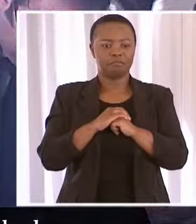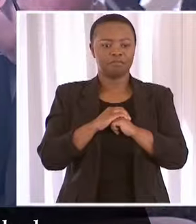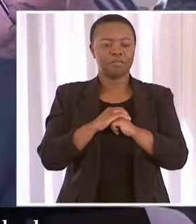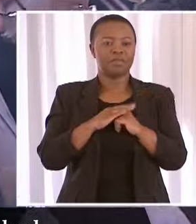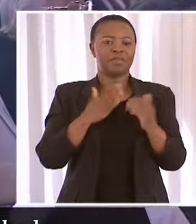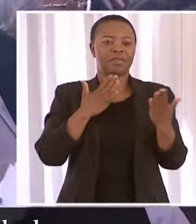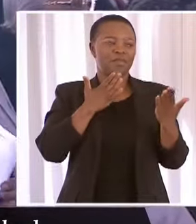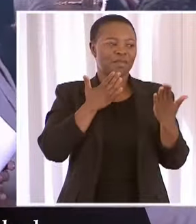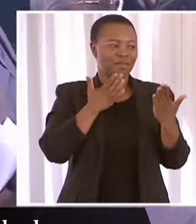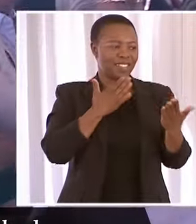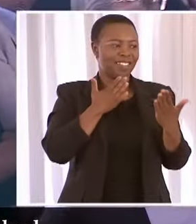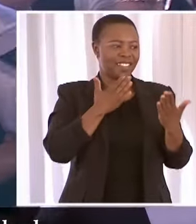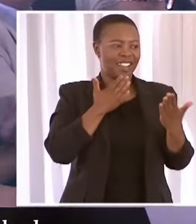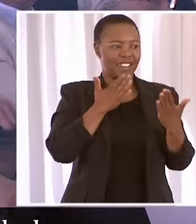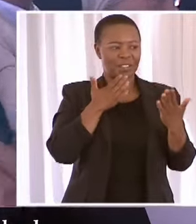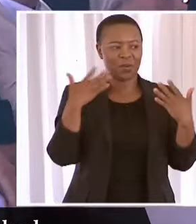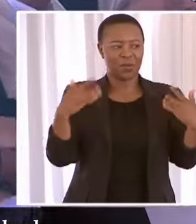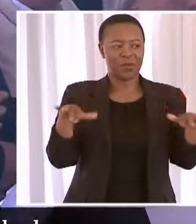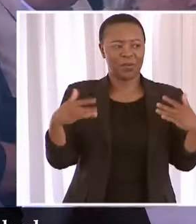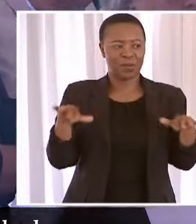Thanks, Sam. Thanks ever so much.